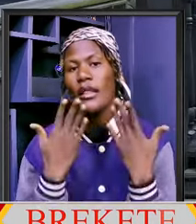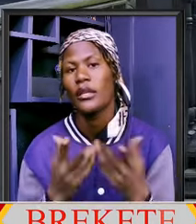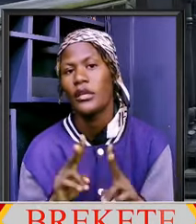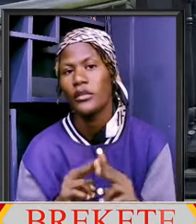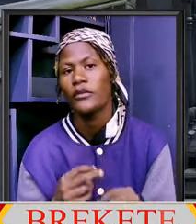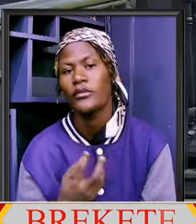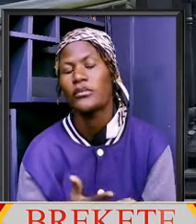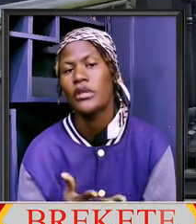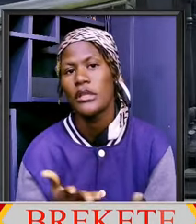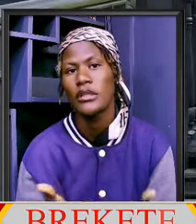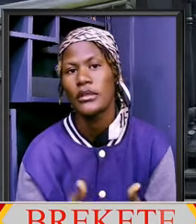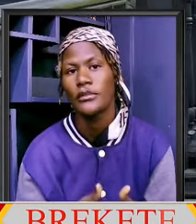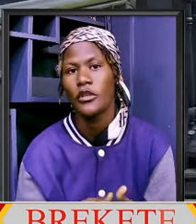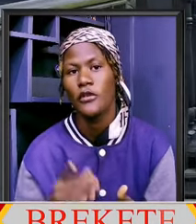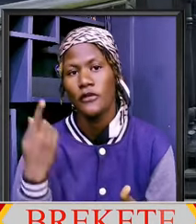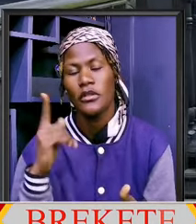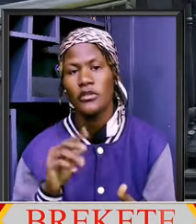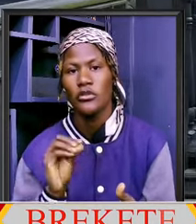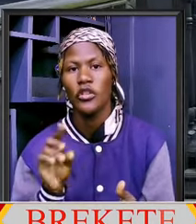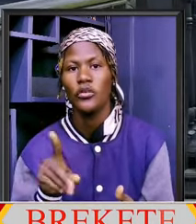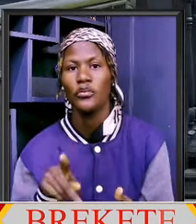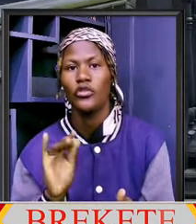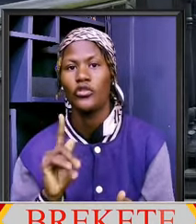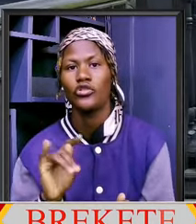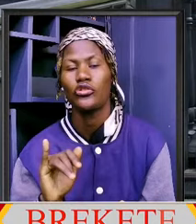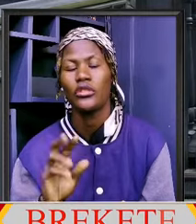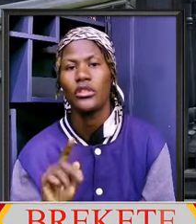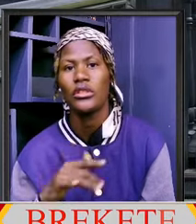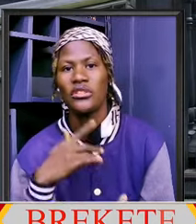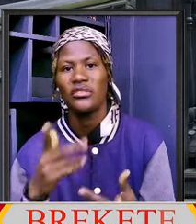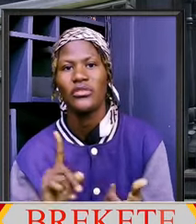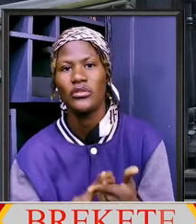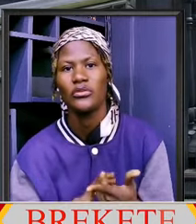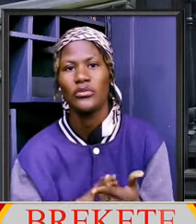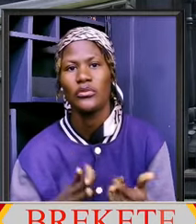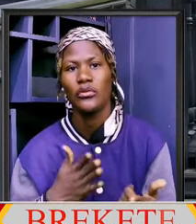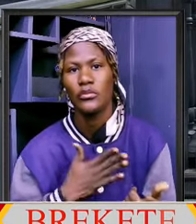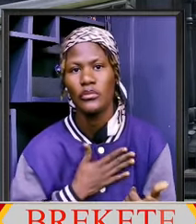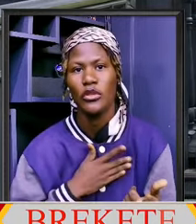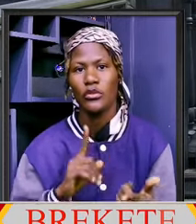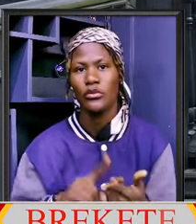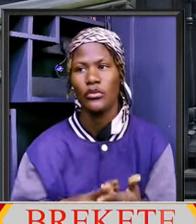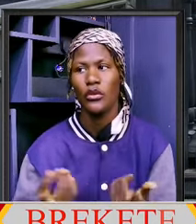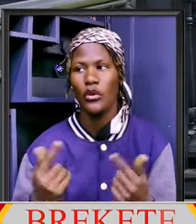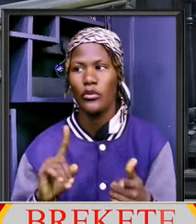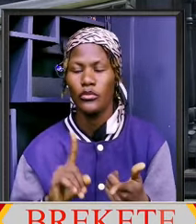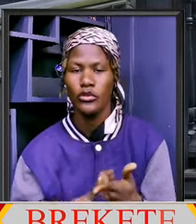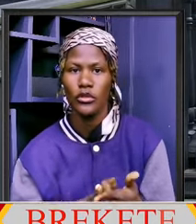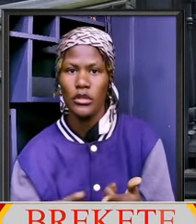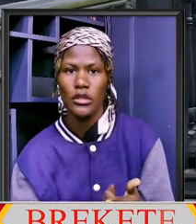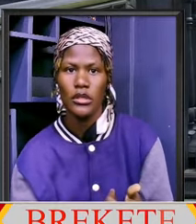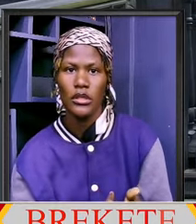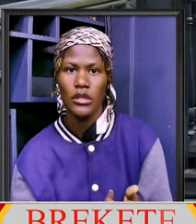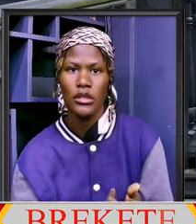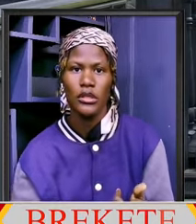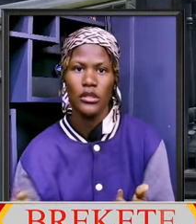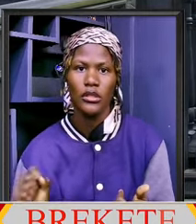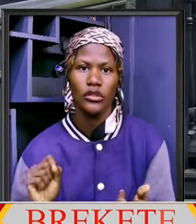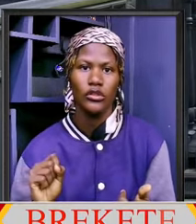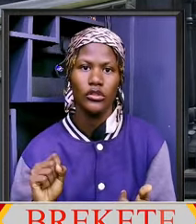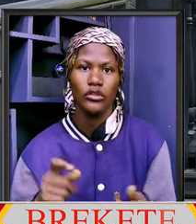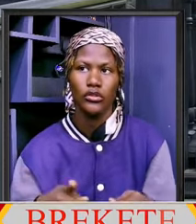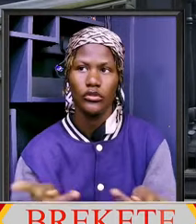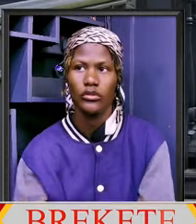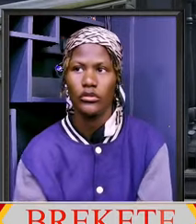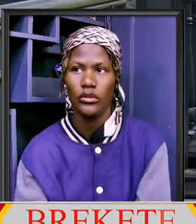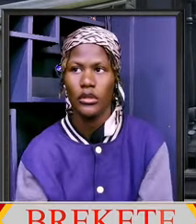very much, sir, for this opportunity given to me, even to come to the studio. I never knew I would step inside here. I thought I